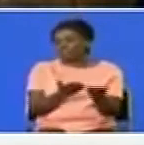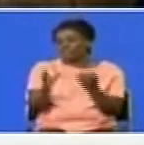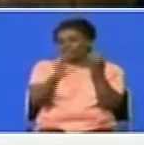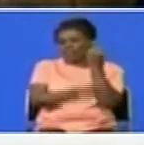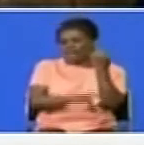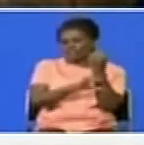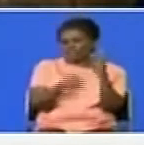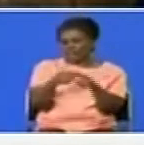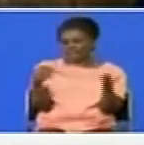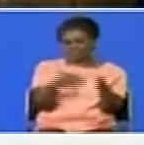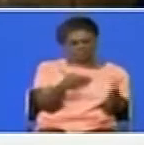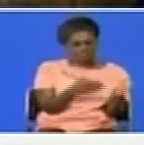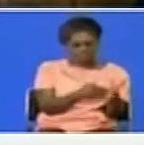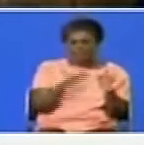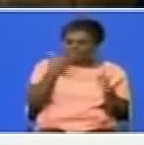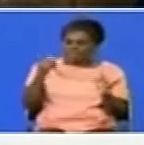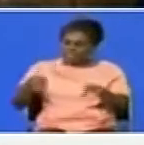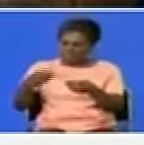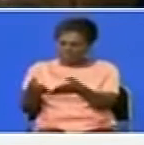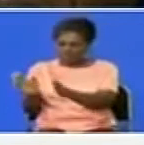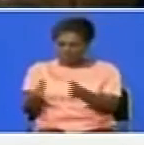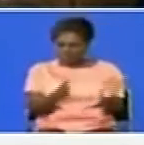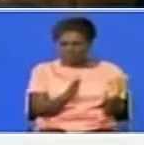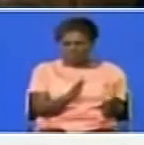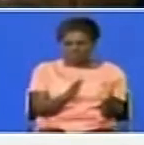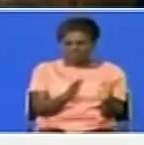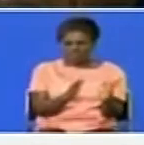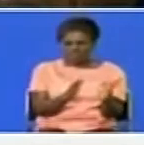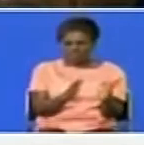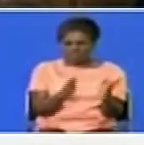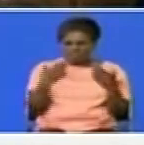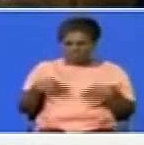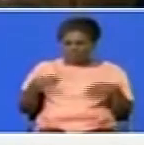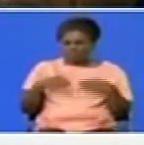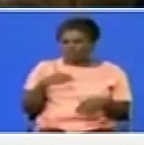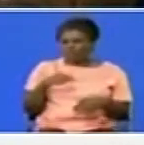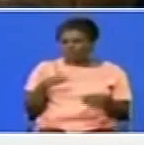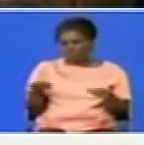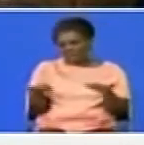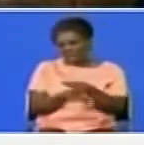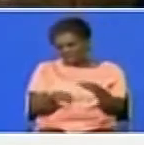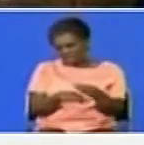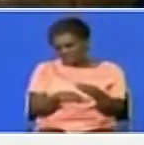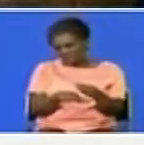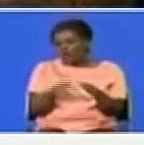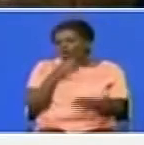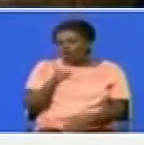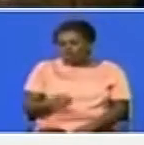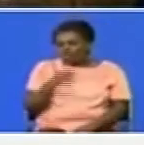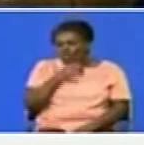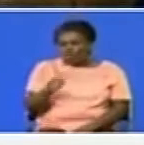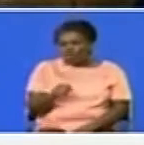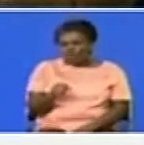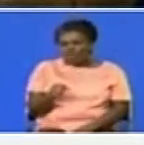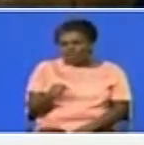country, I think give youth a chance. All right, so you're talking about persons who are a lot older, perhaps preparing and dusting off their